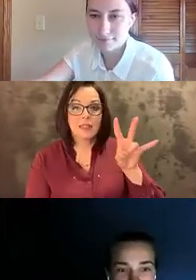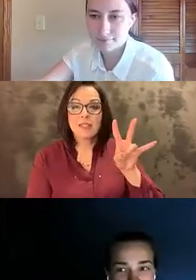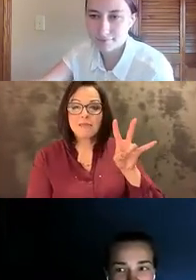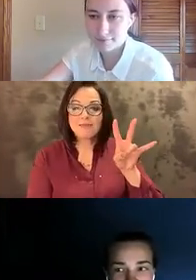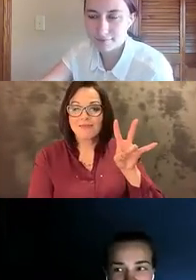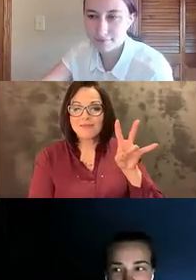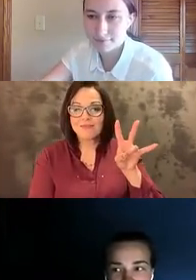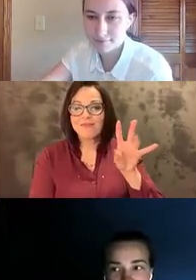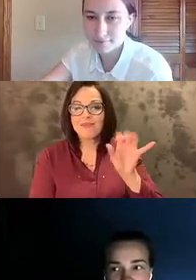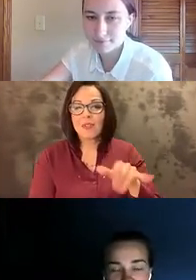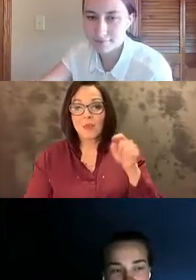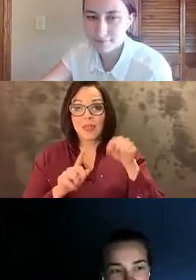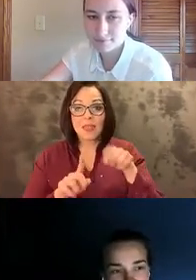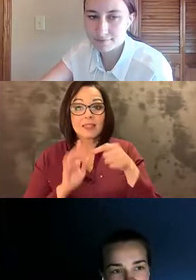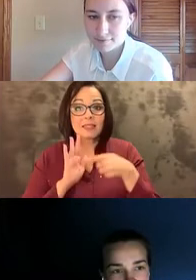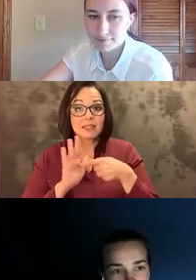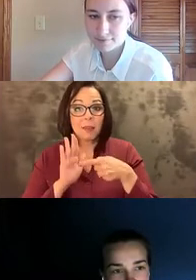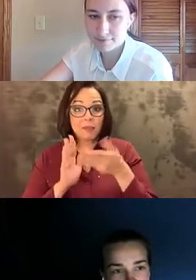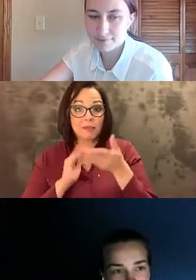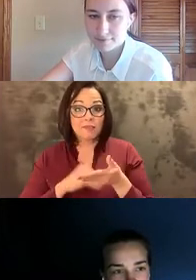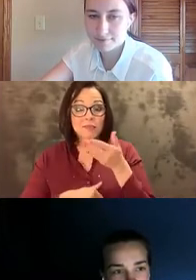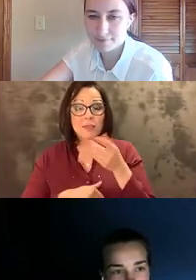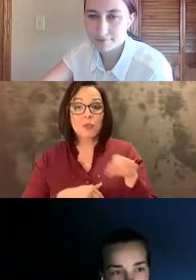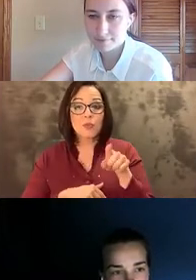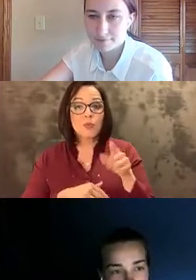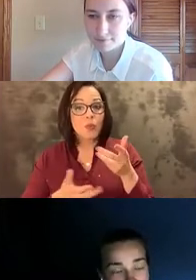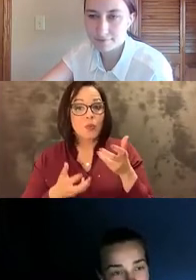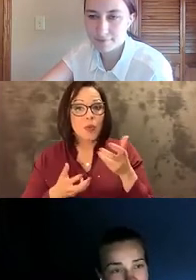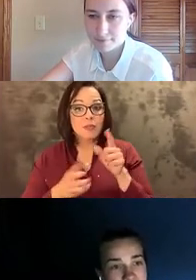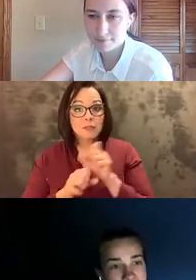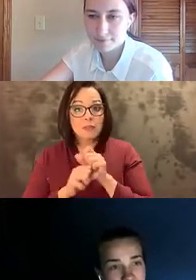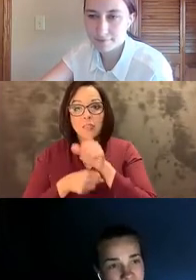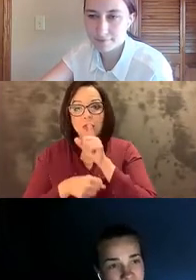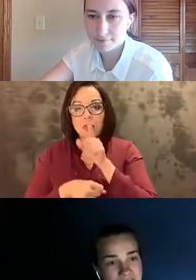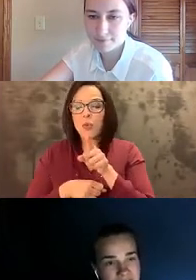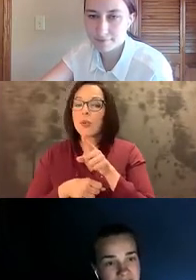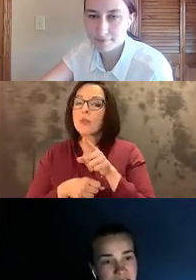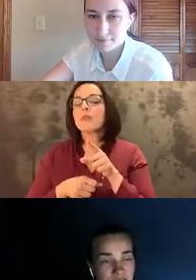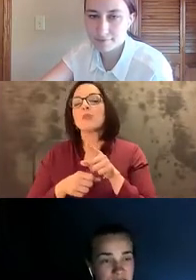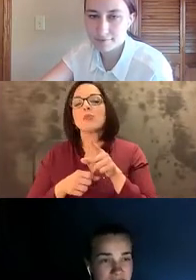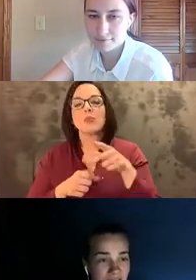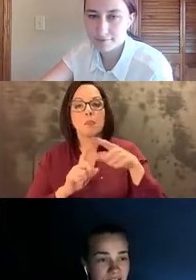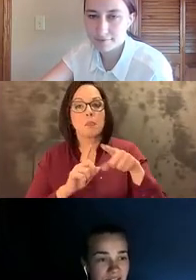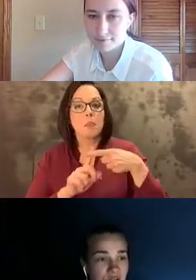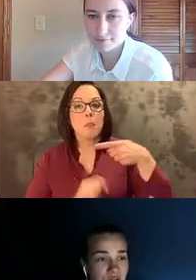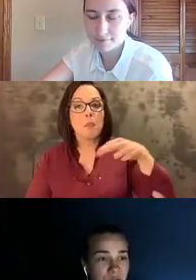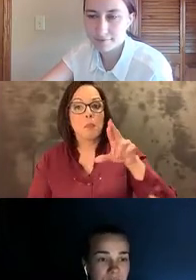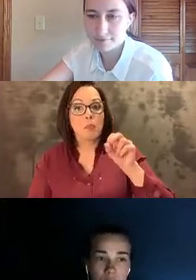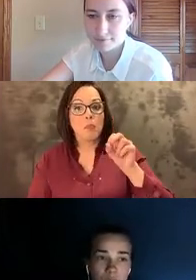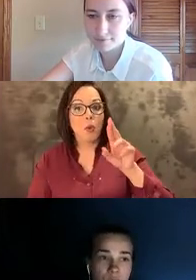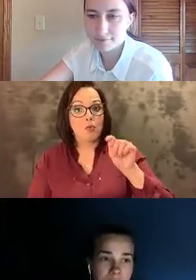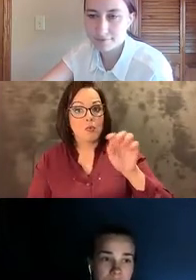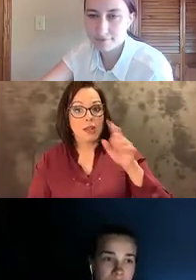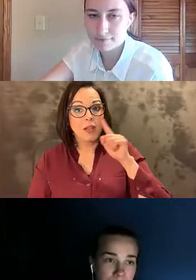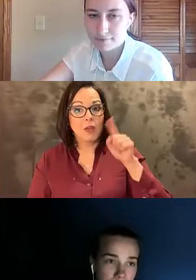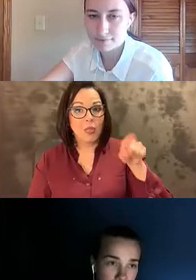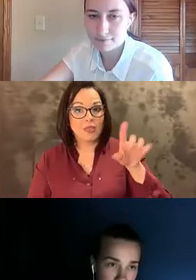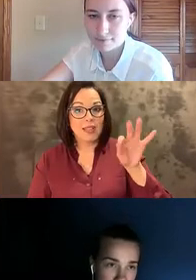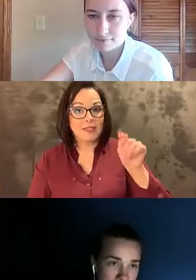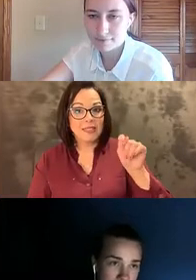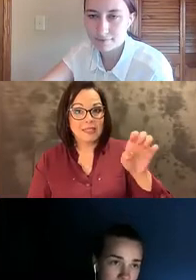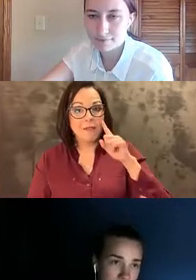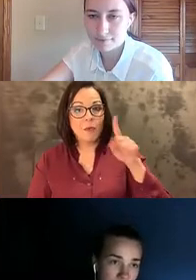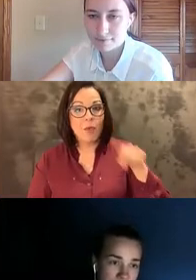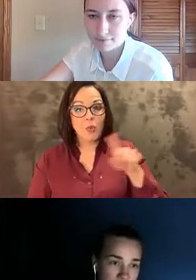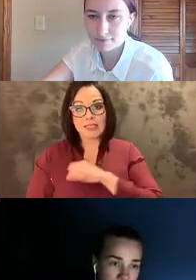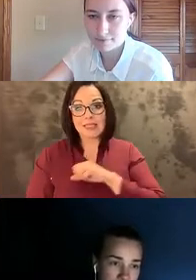And so in this example, you want to make sure to prorate the FTEs for staff who work only